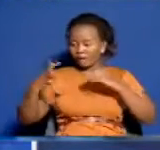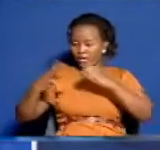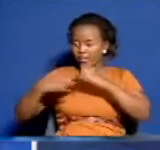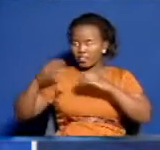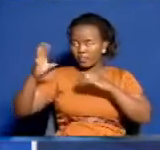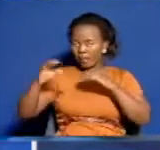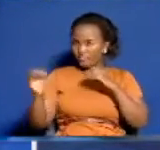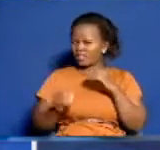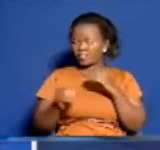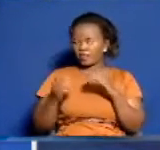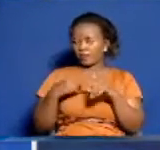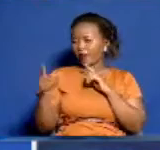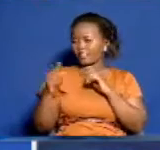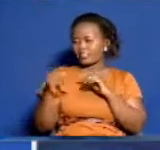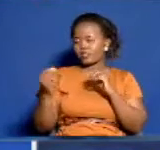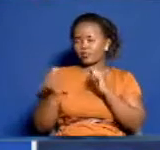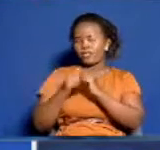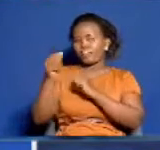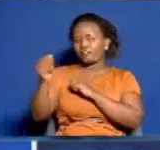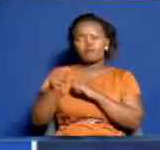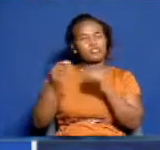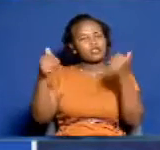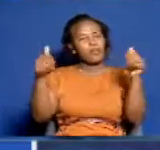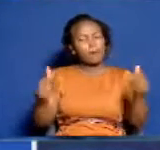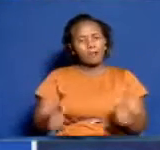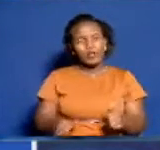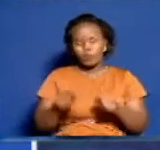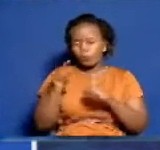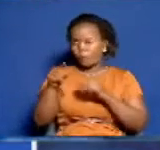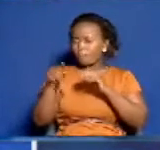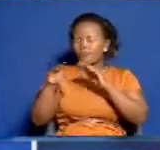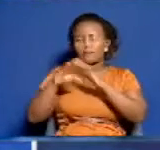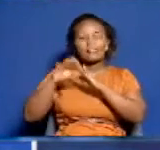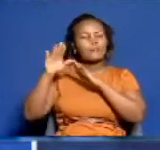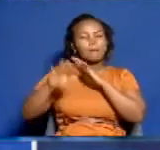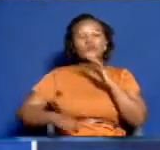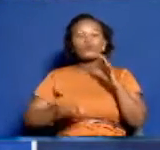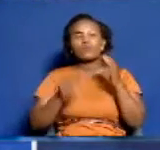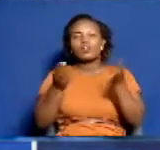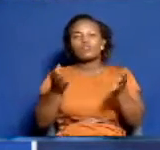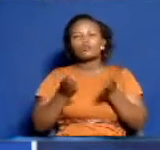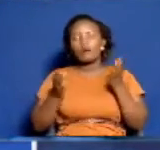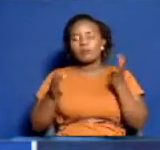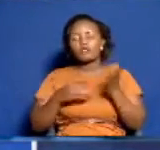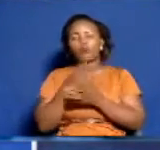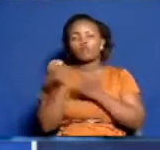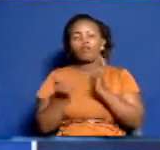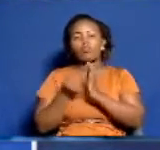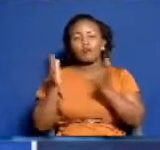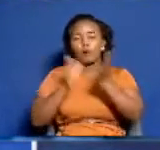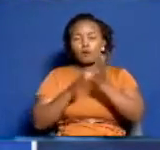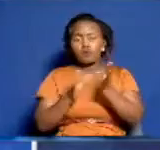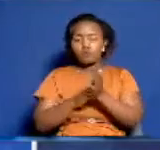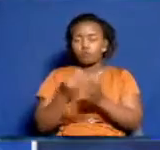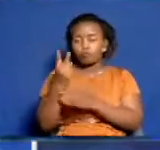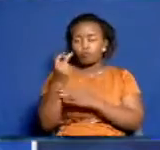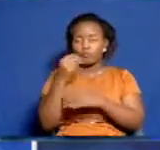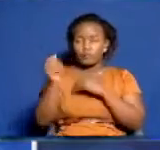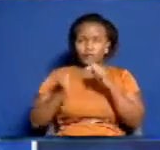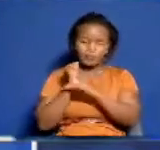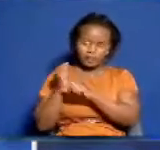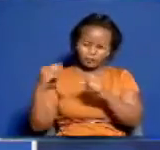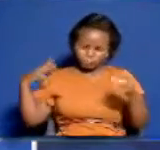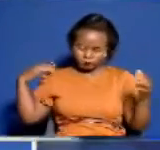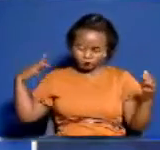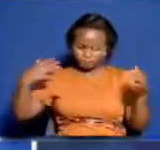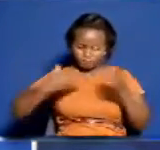not 15%, and is way below the requirements of the Abuja Declaration 20 years down the line.